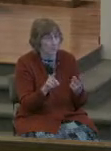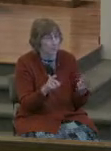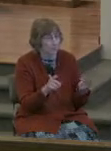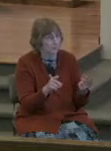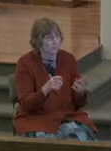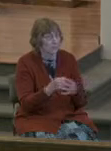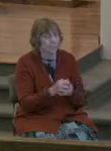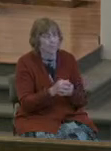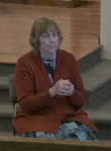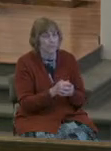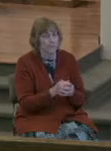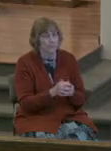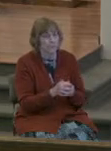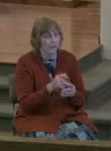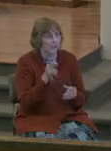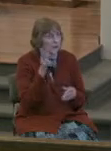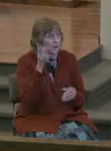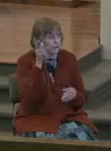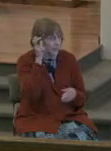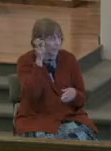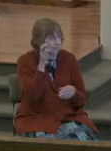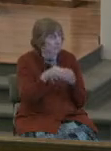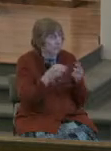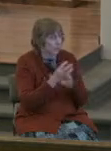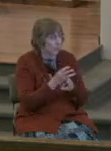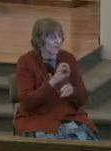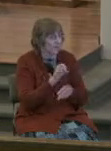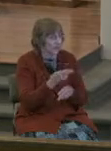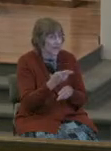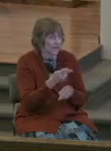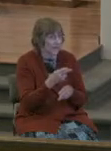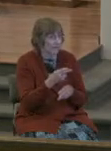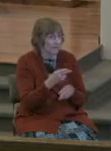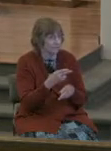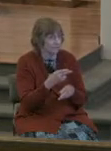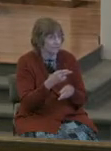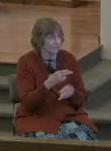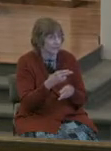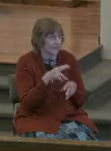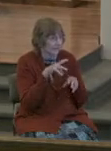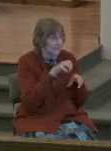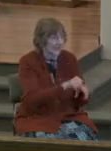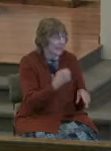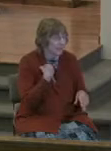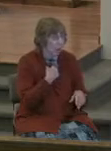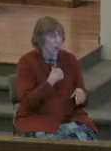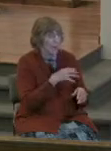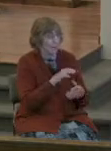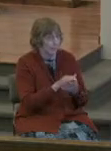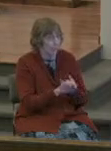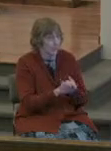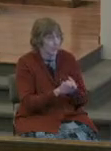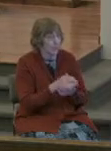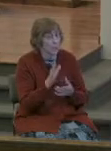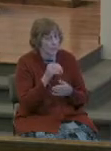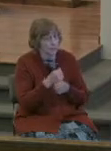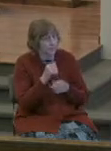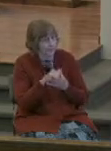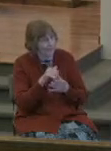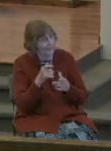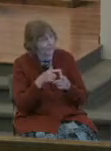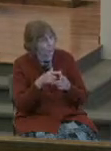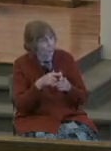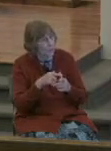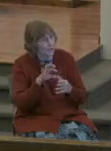the flesh goes after our families, our marriages, because that is the base of our society. That's what God made first. Made Adam